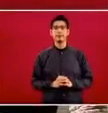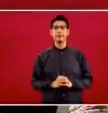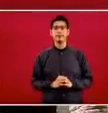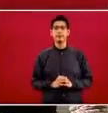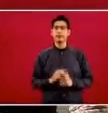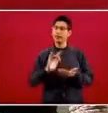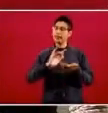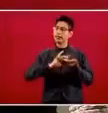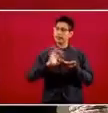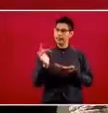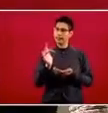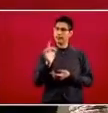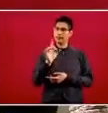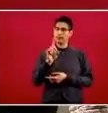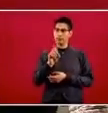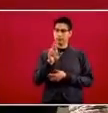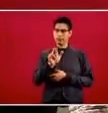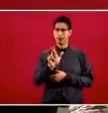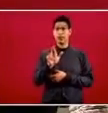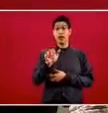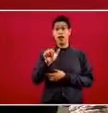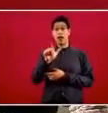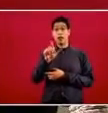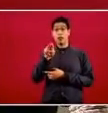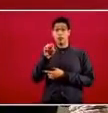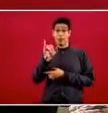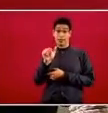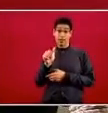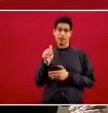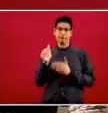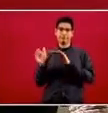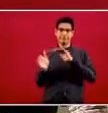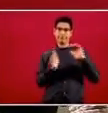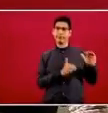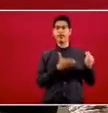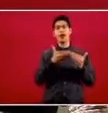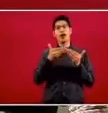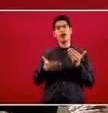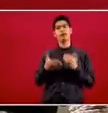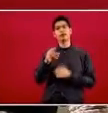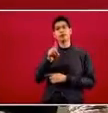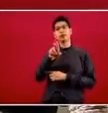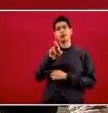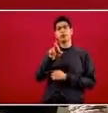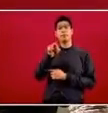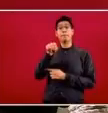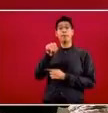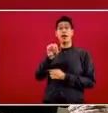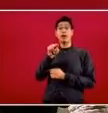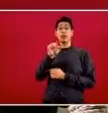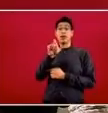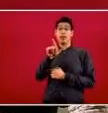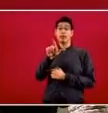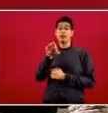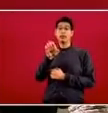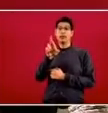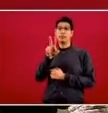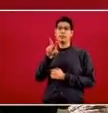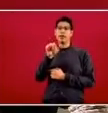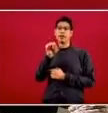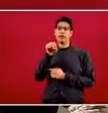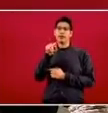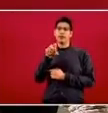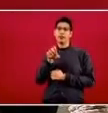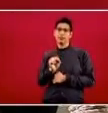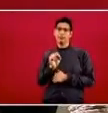you. Thank you, Doctor. Now, Dr. Manuel Cervantes, you now have the floor. Can you